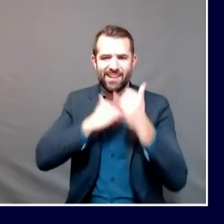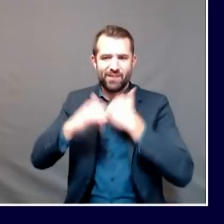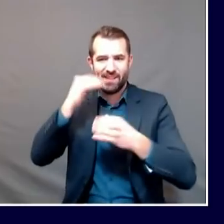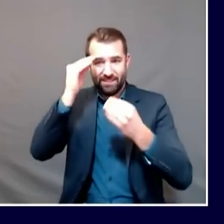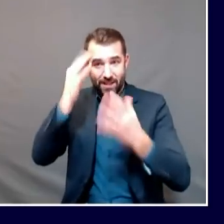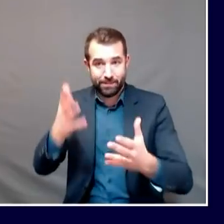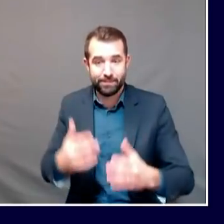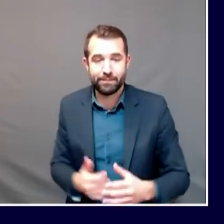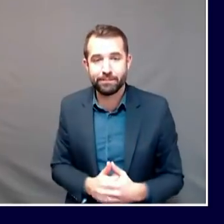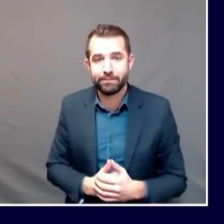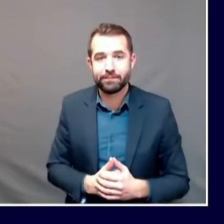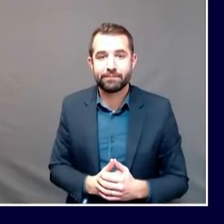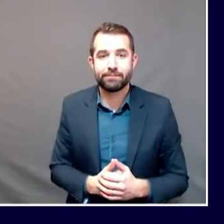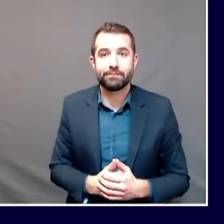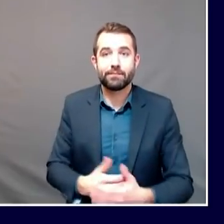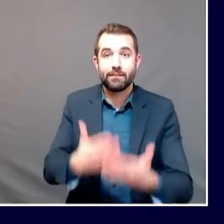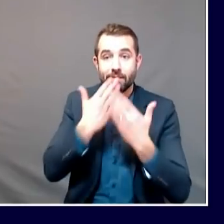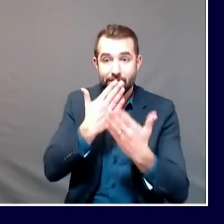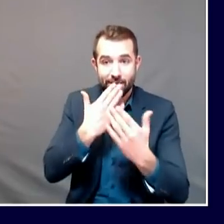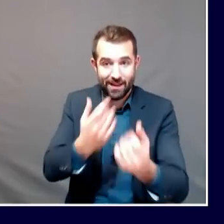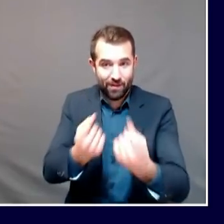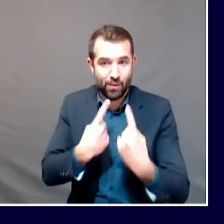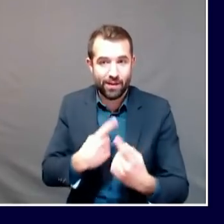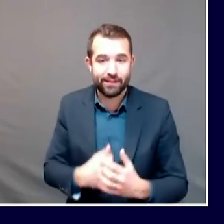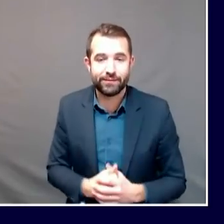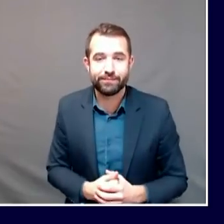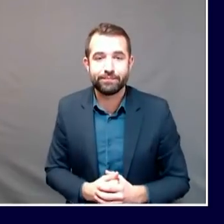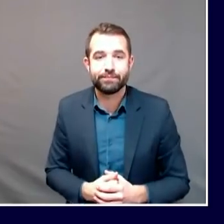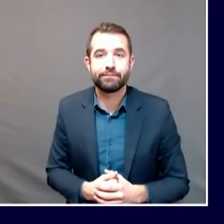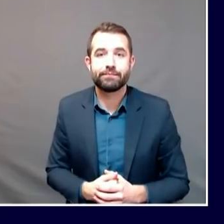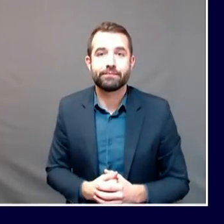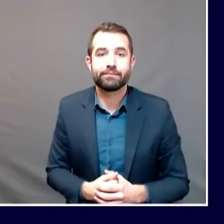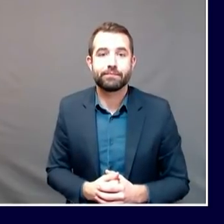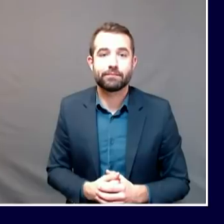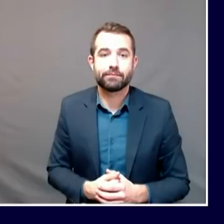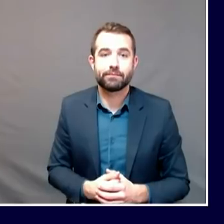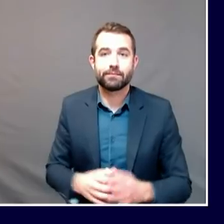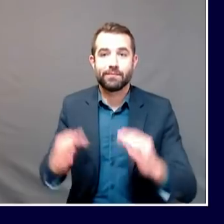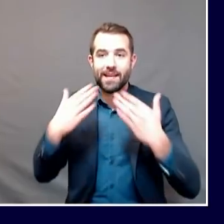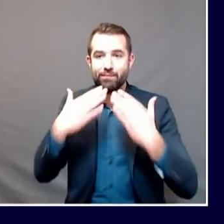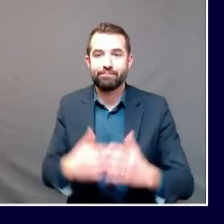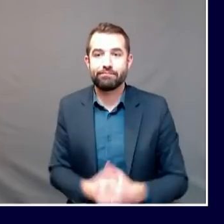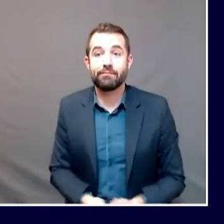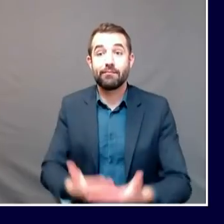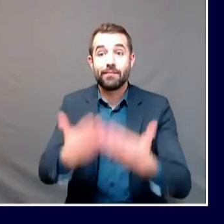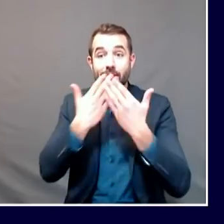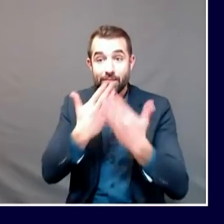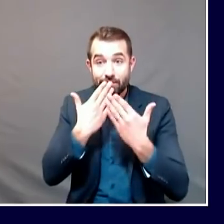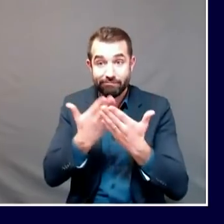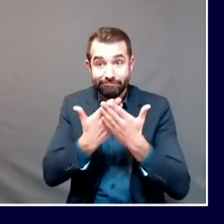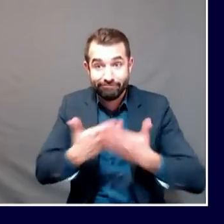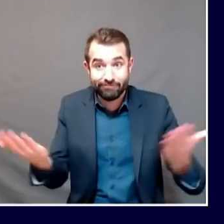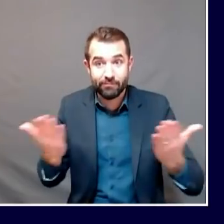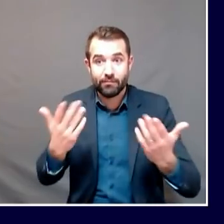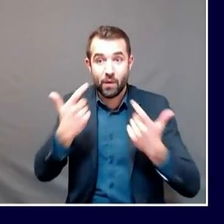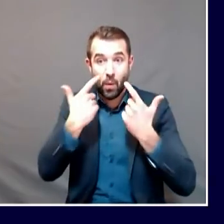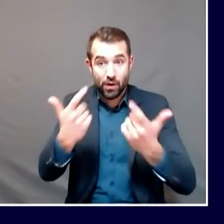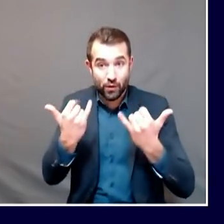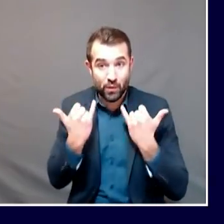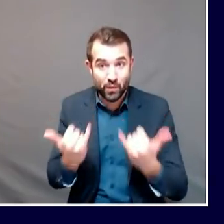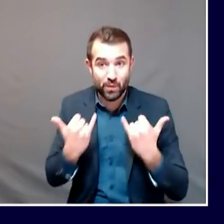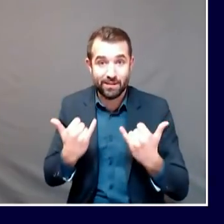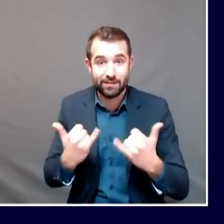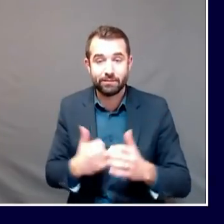So thanks for raising that, Patrick. And thank you for everyone, both to our colleagues in the media for teeing